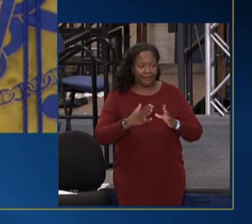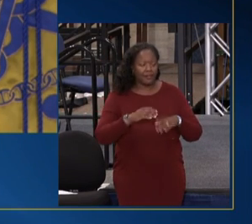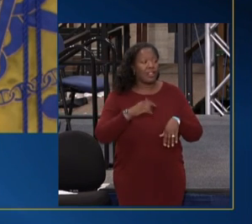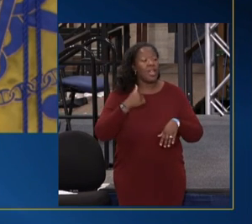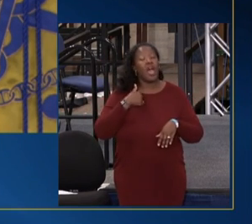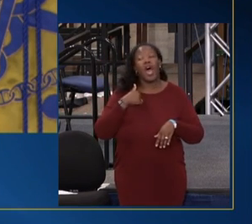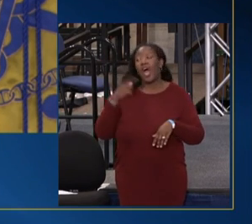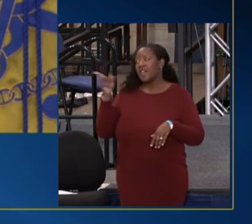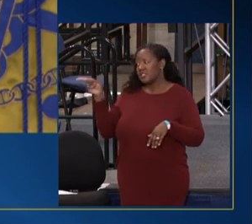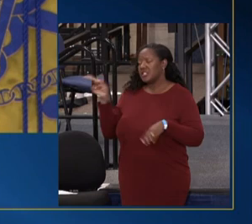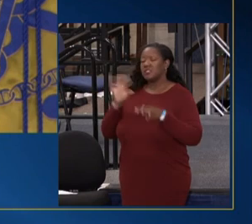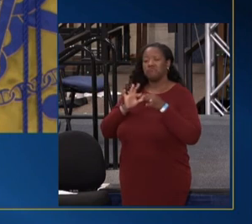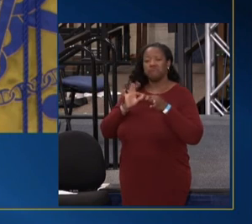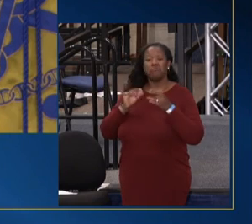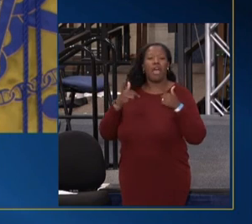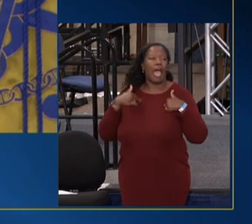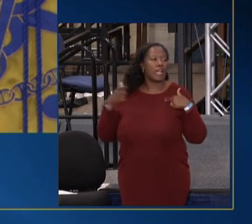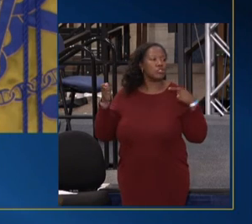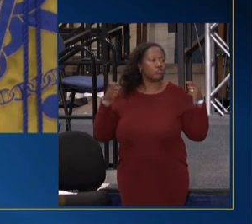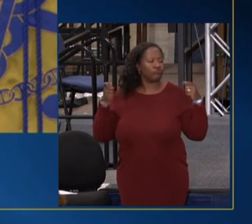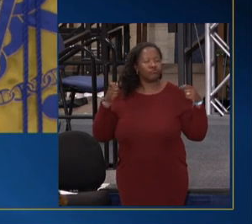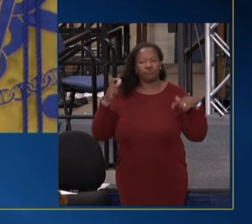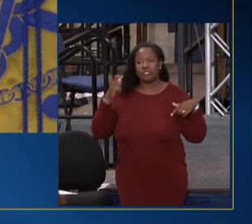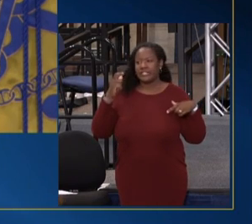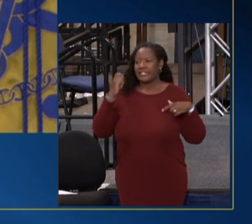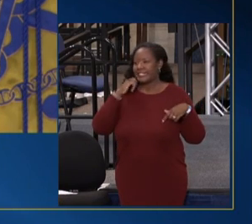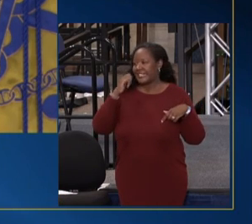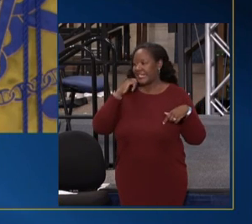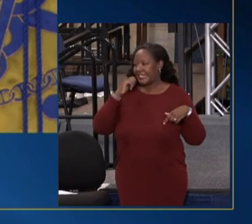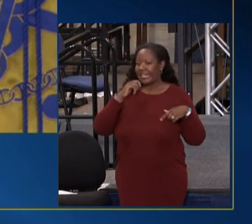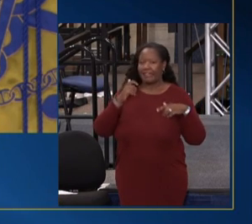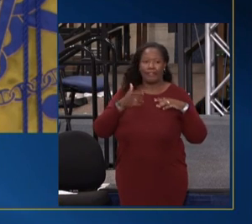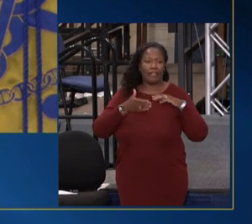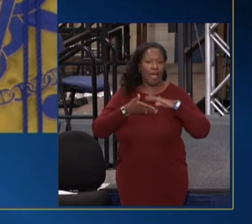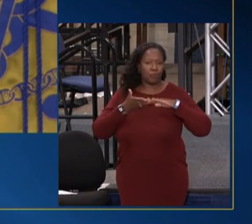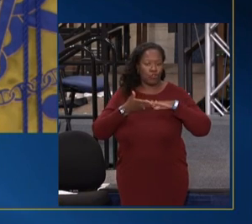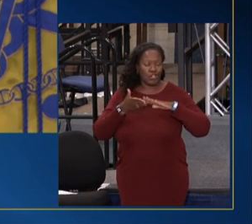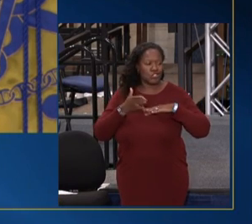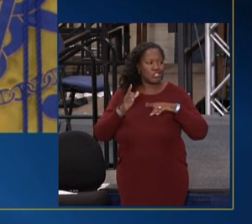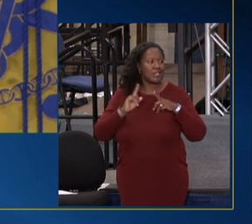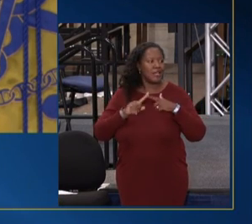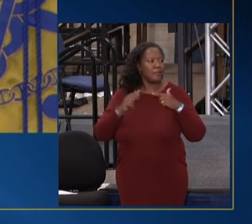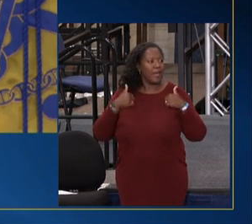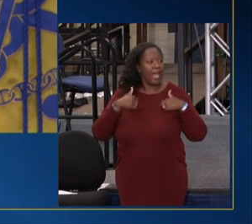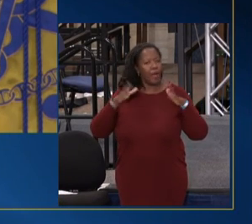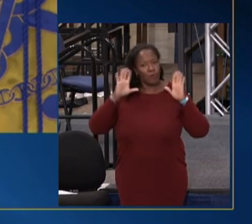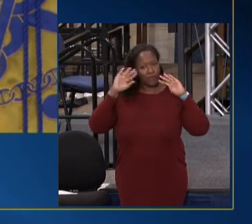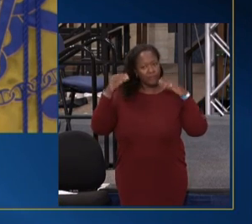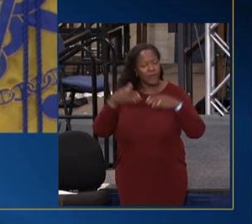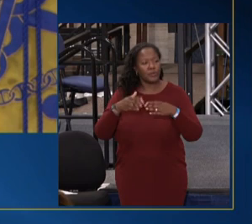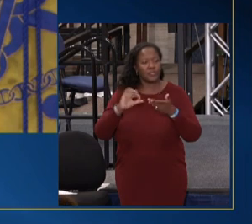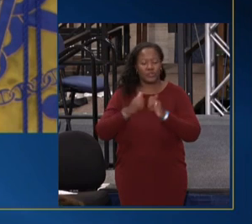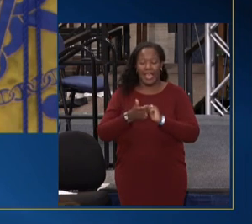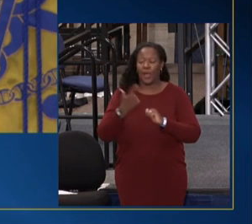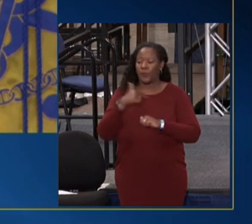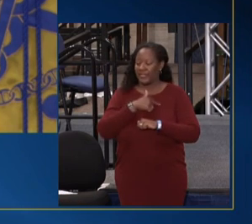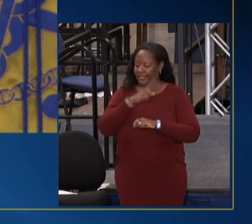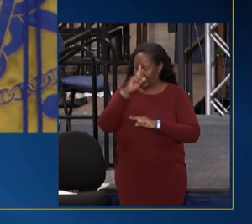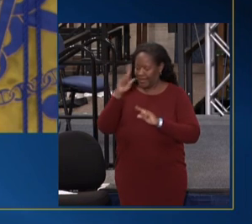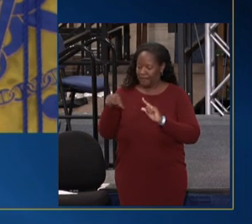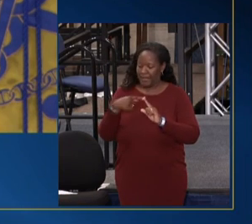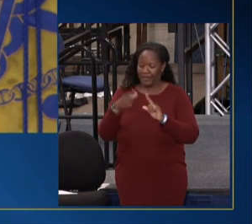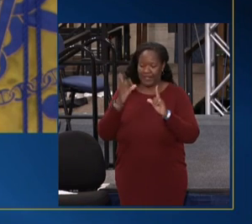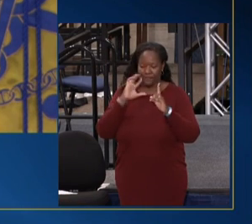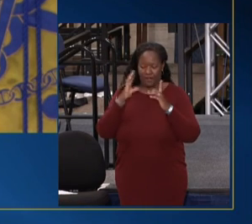day-to-day operations, so some of what you'll hear me talk about may be different than what you've heard today, because I will focus on how we think about this from an enterprise,